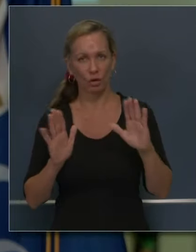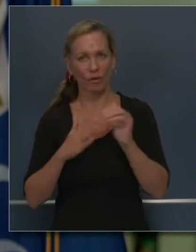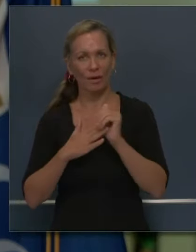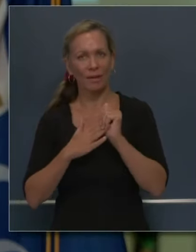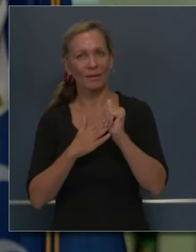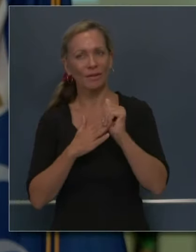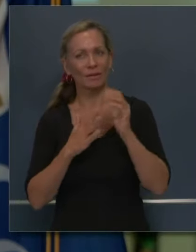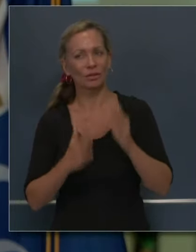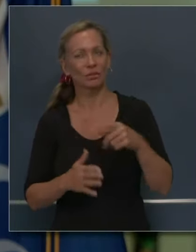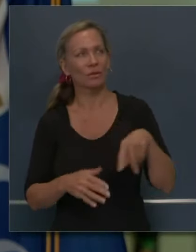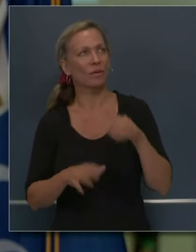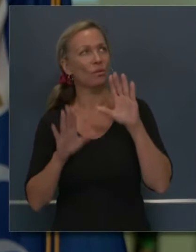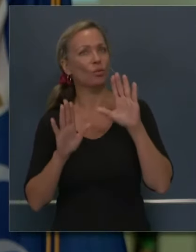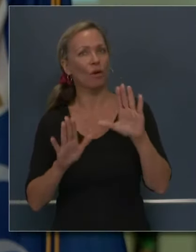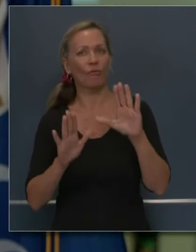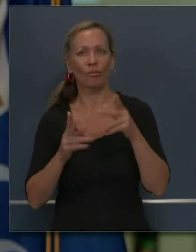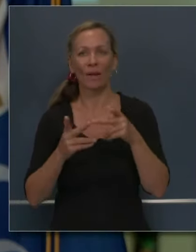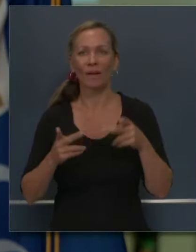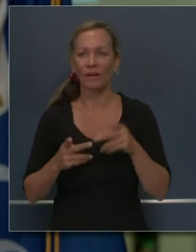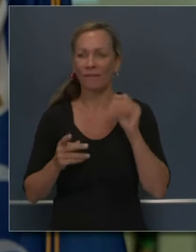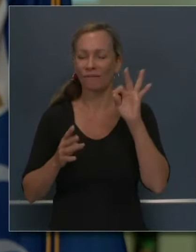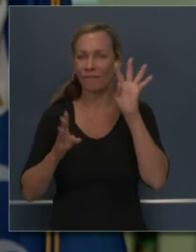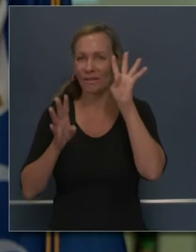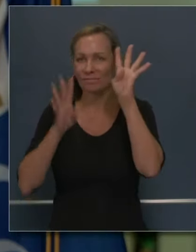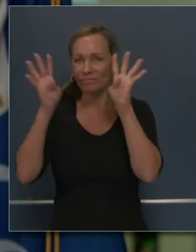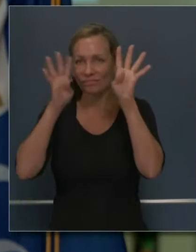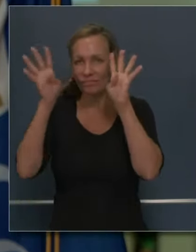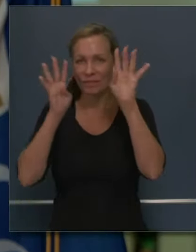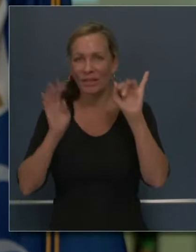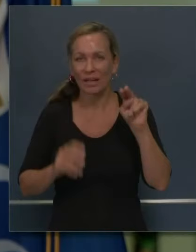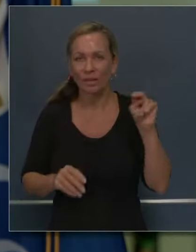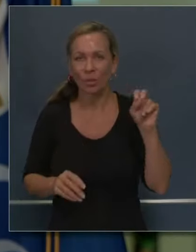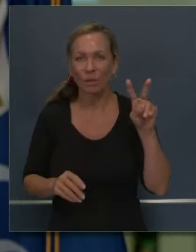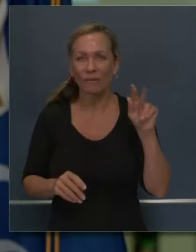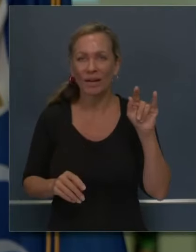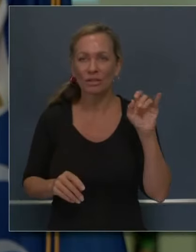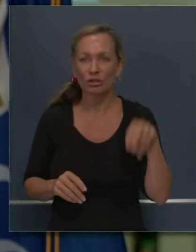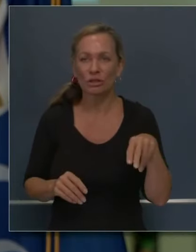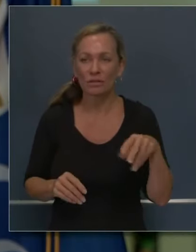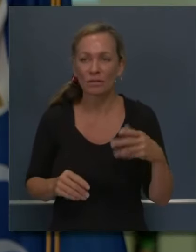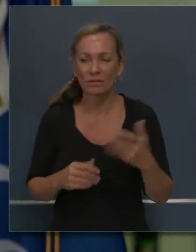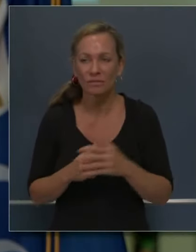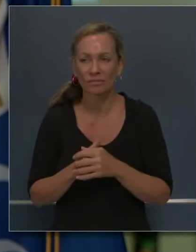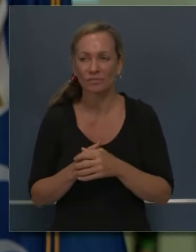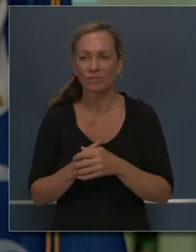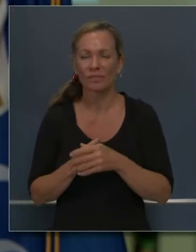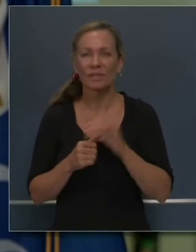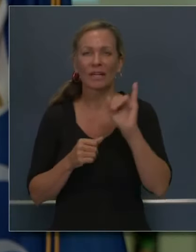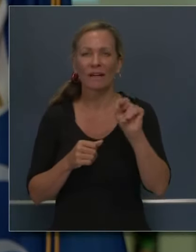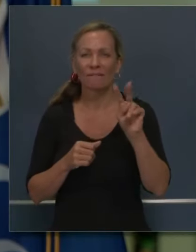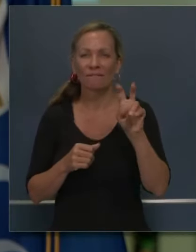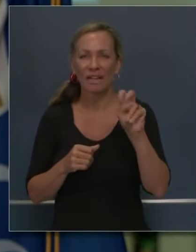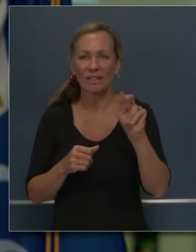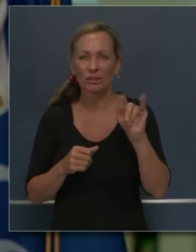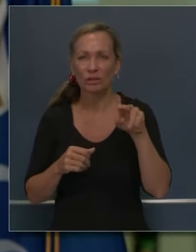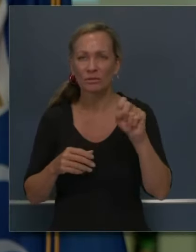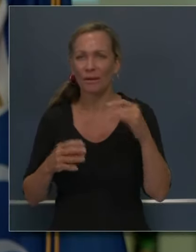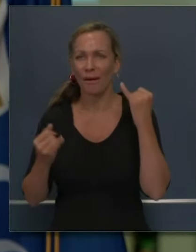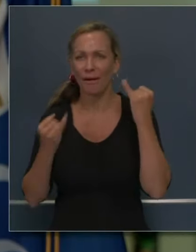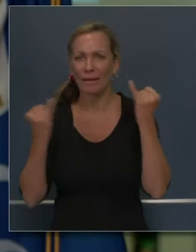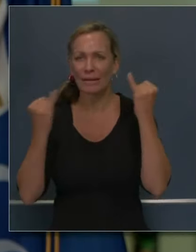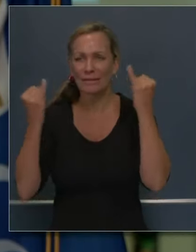makes California truly great. We have to embrace innovation. We have to harness innovation. We have to create the conditions where